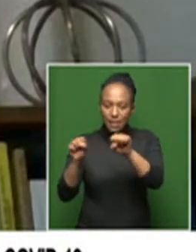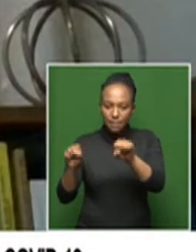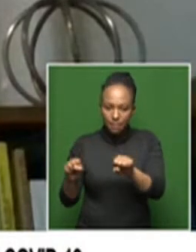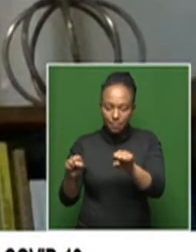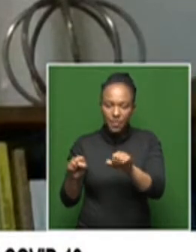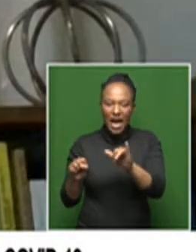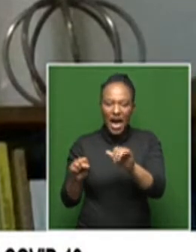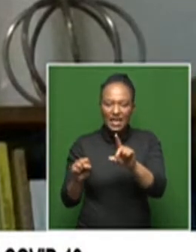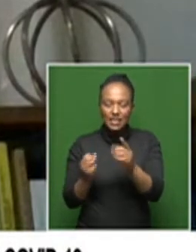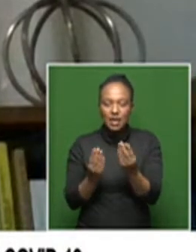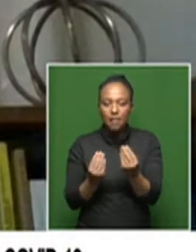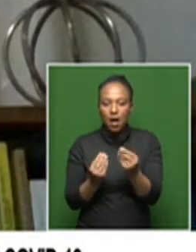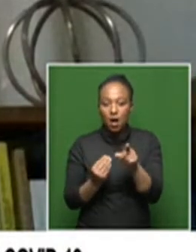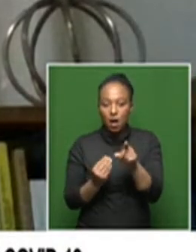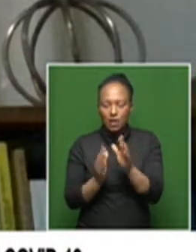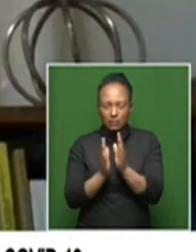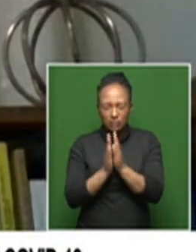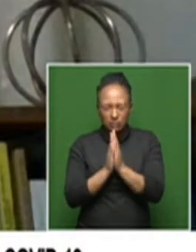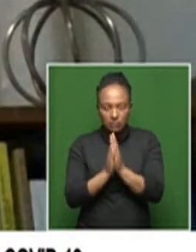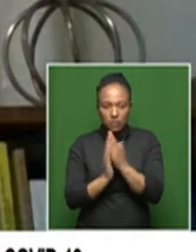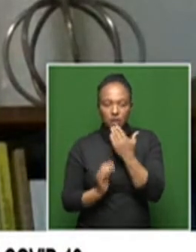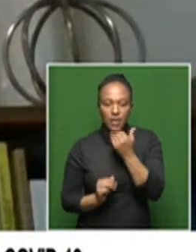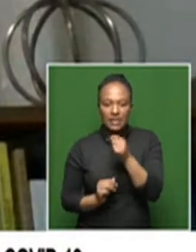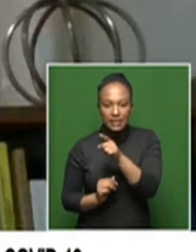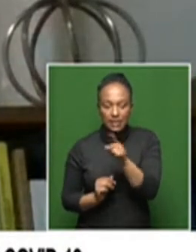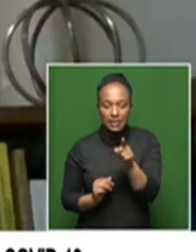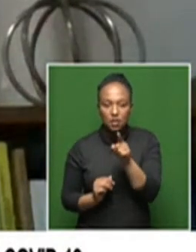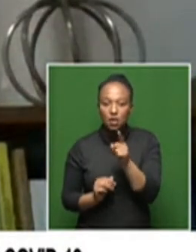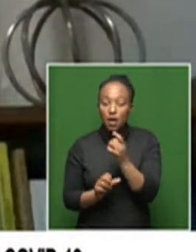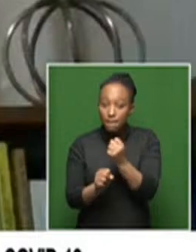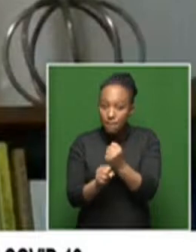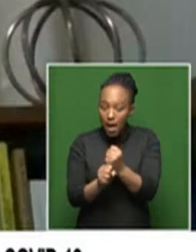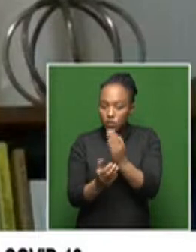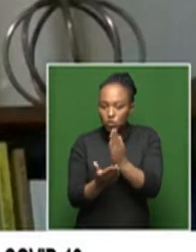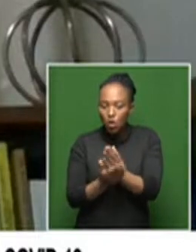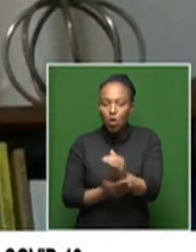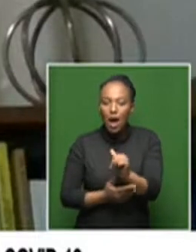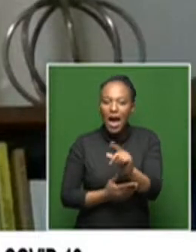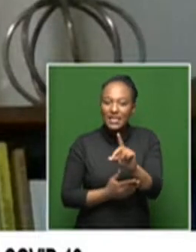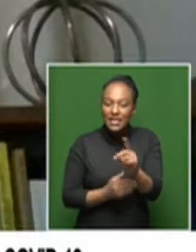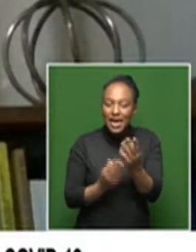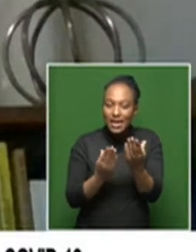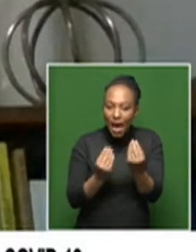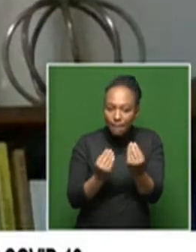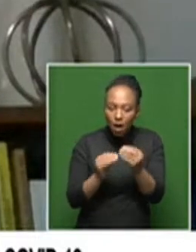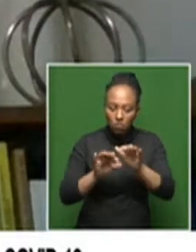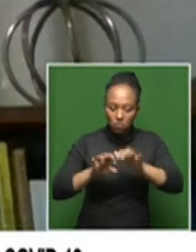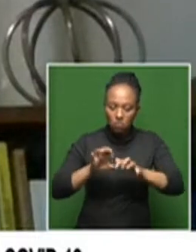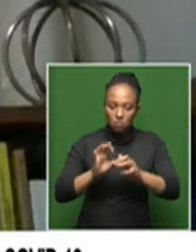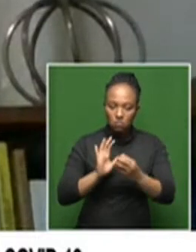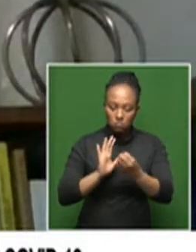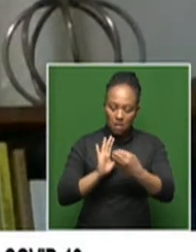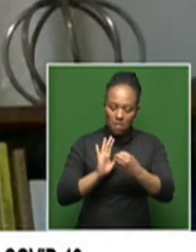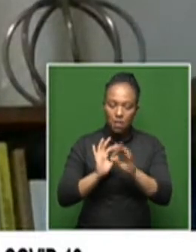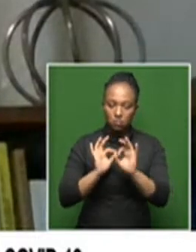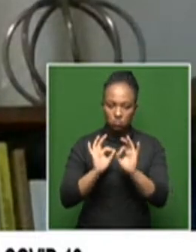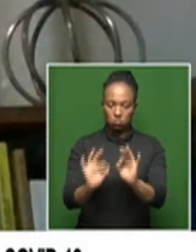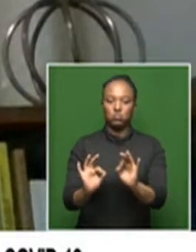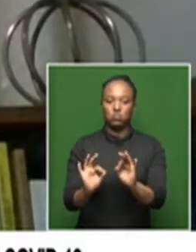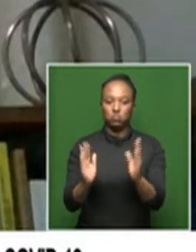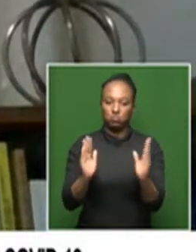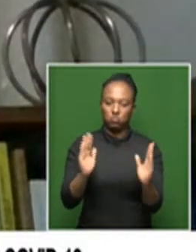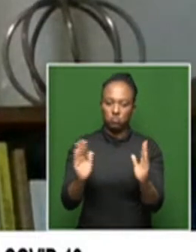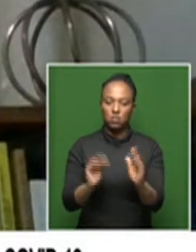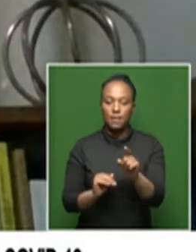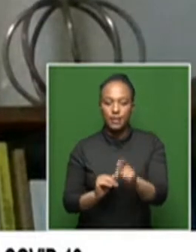we really want to plead with everybody that you make sure that your ID number is correctly captured. The other key one